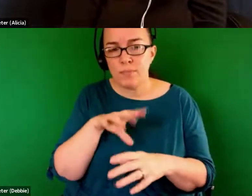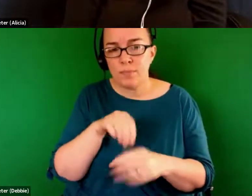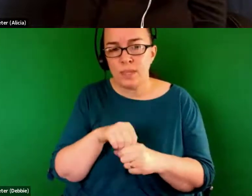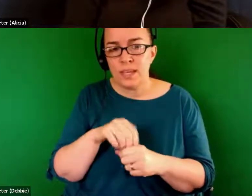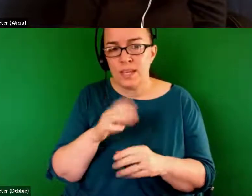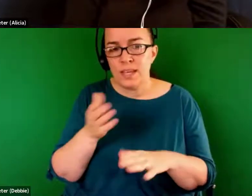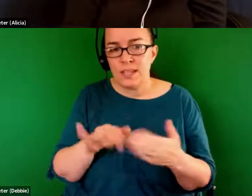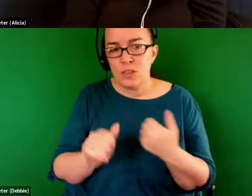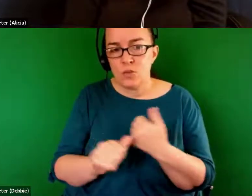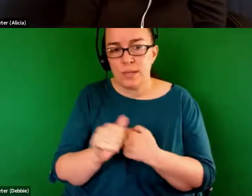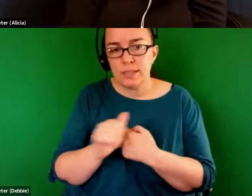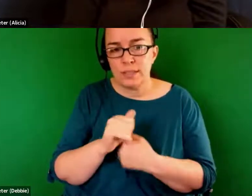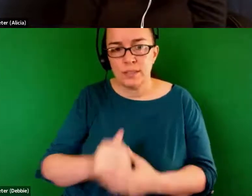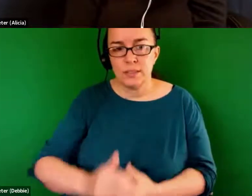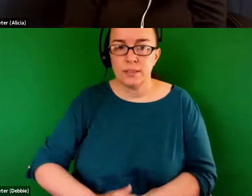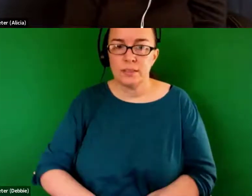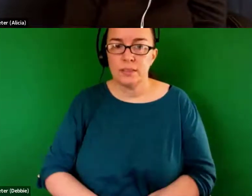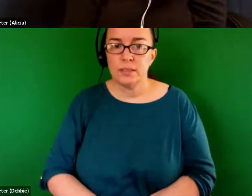rate.